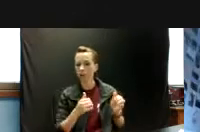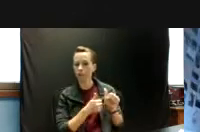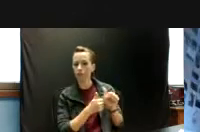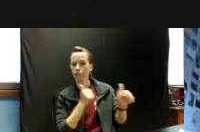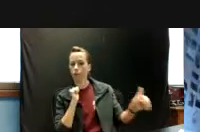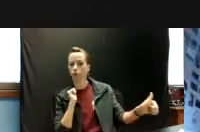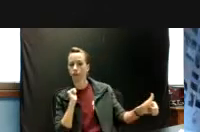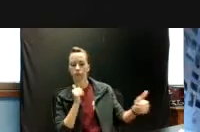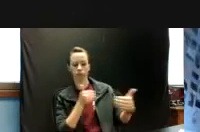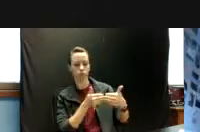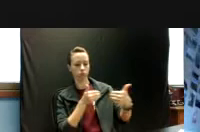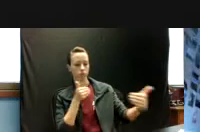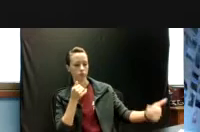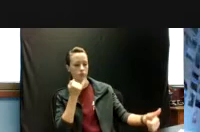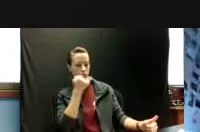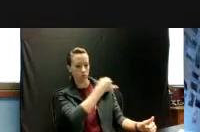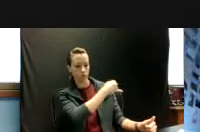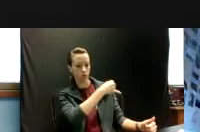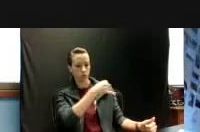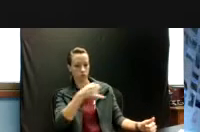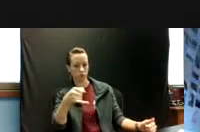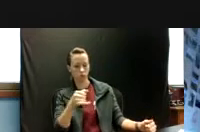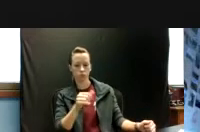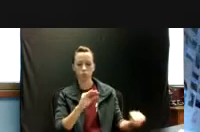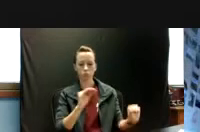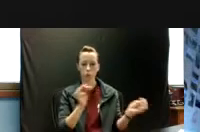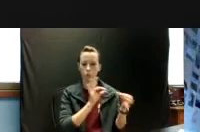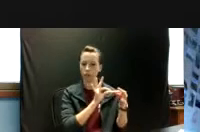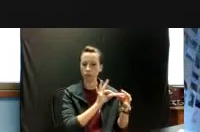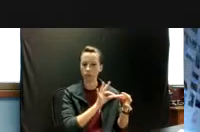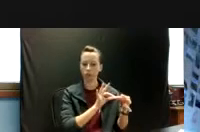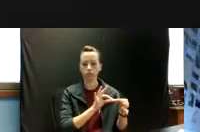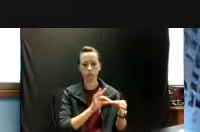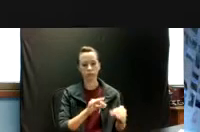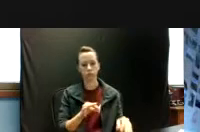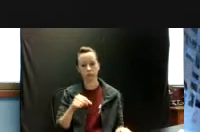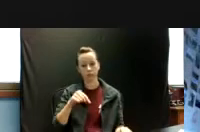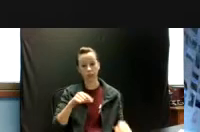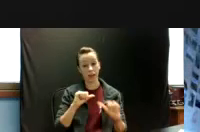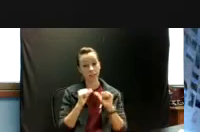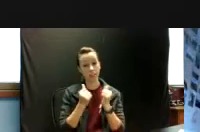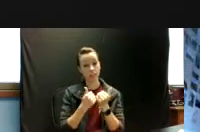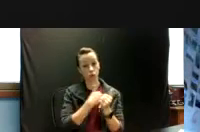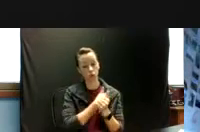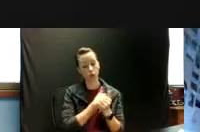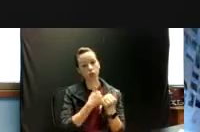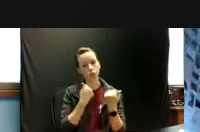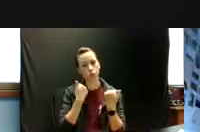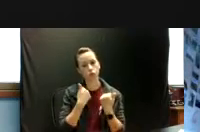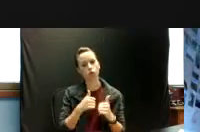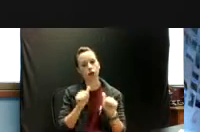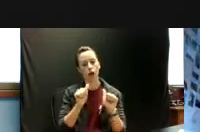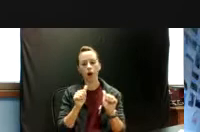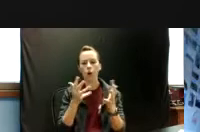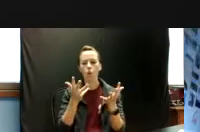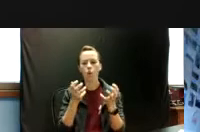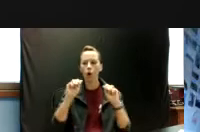not connect with their kids. But I submit to you, and this is something that the agency is really pushing, is that all